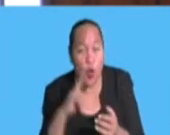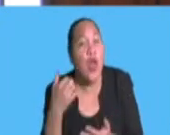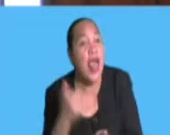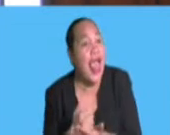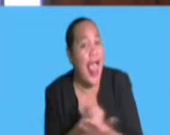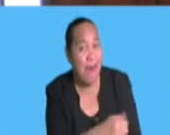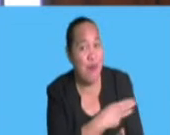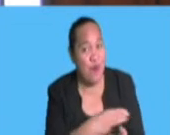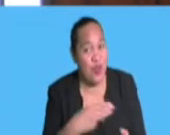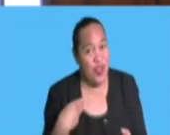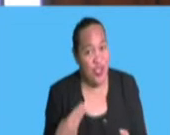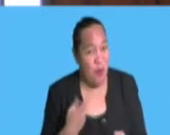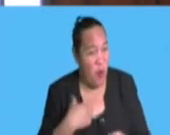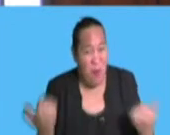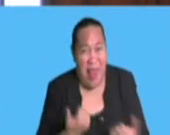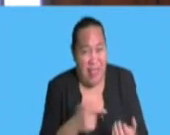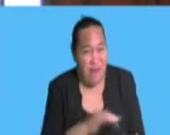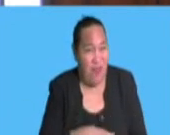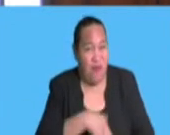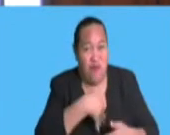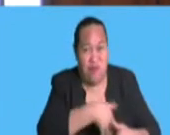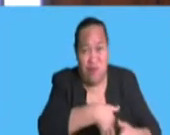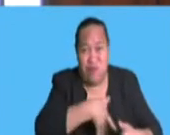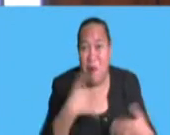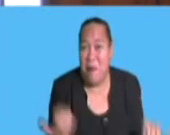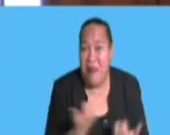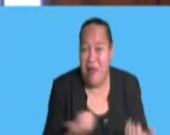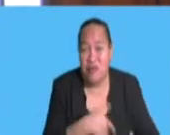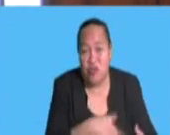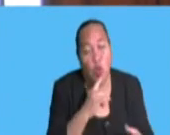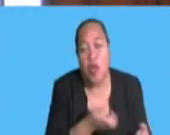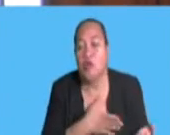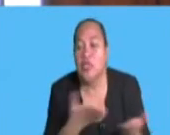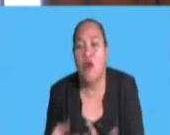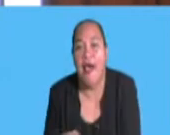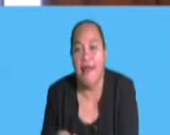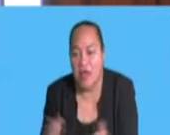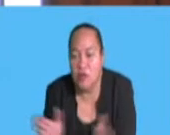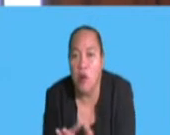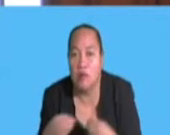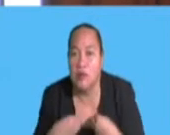speeding up the backlog of applications, reducing or eliminating lost files and